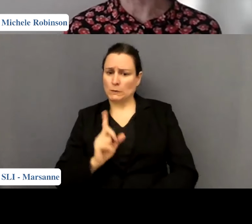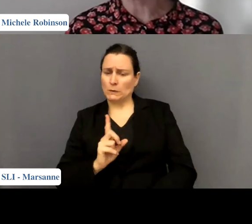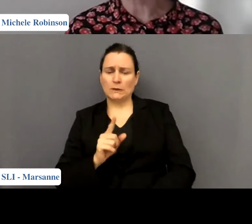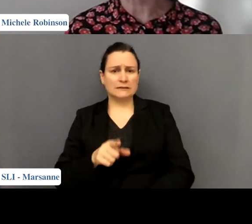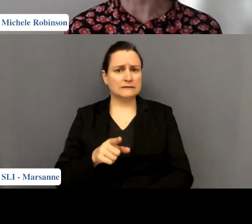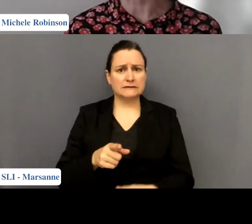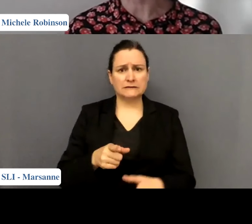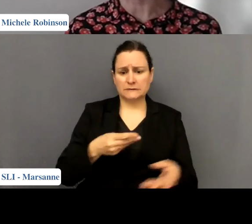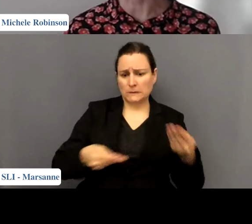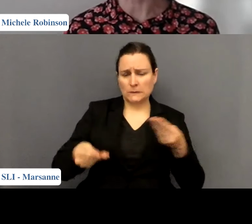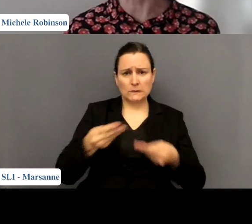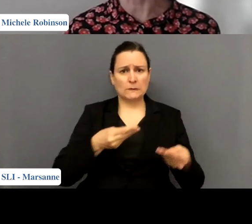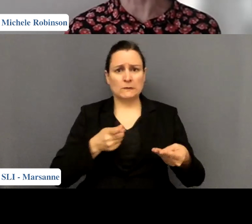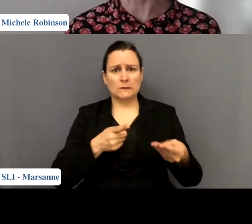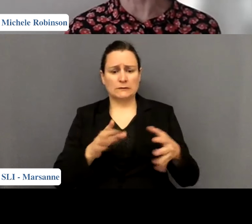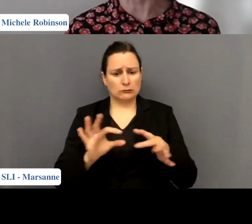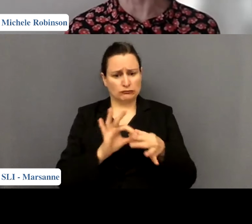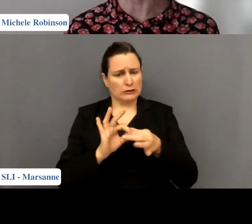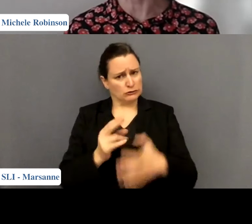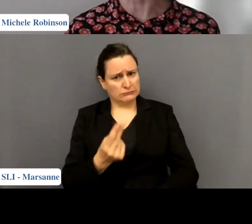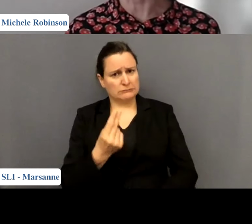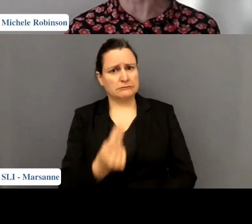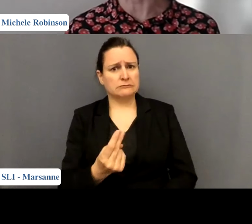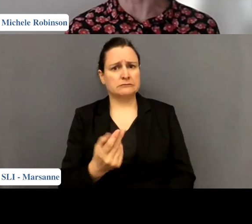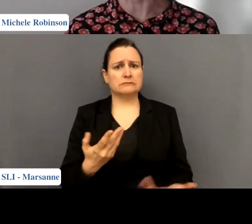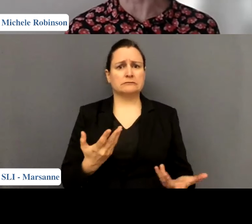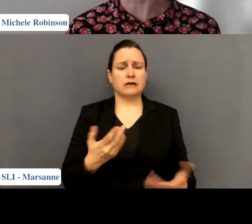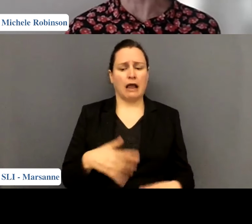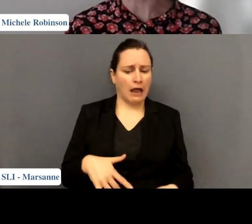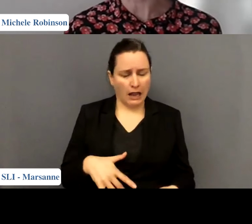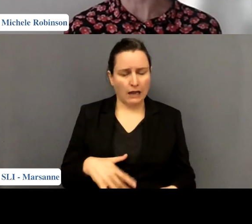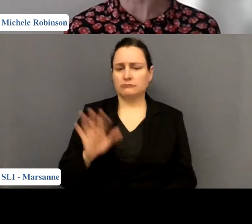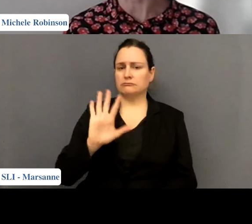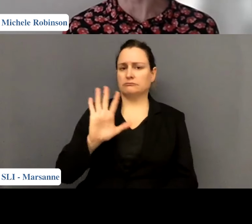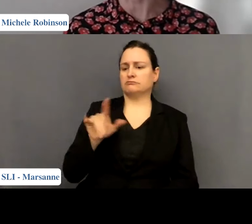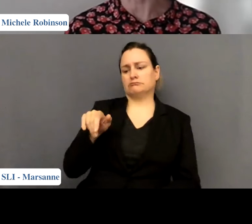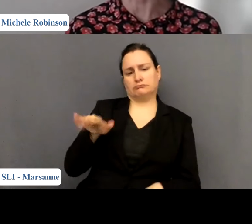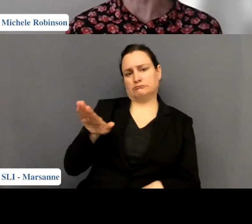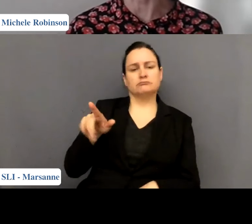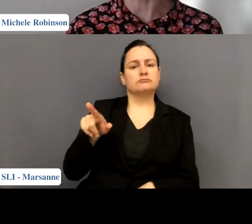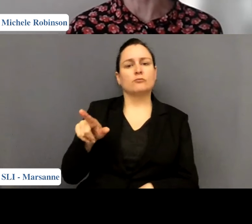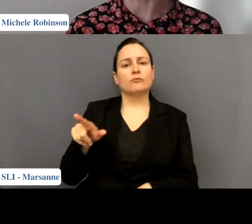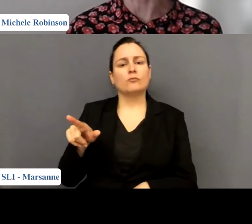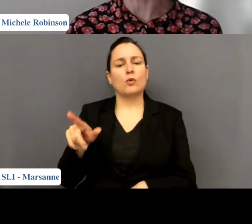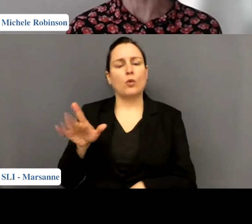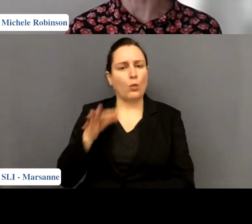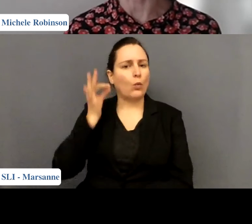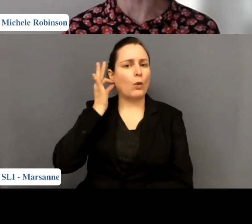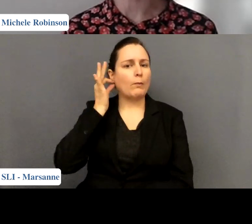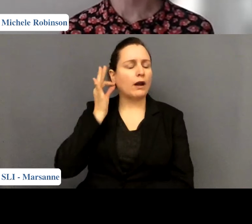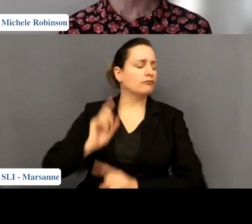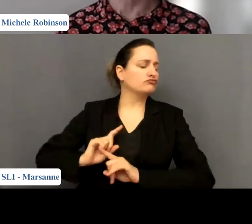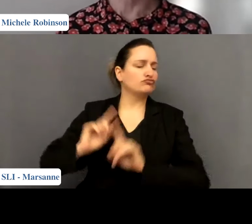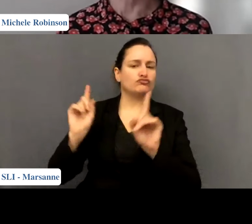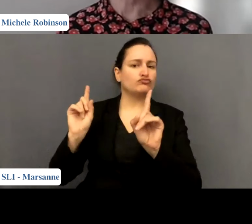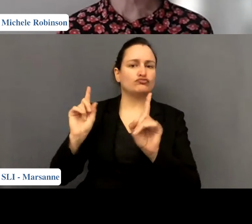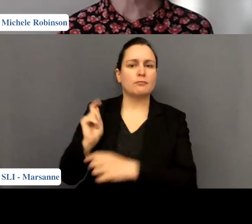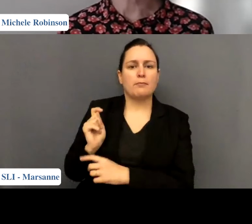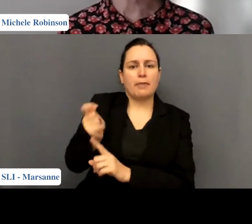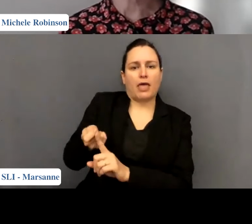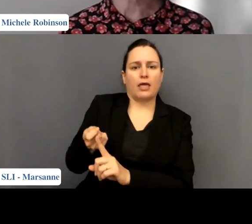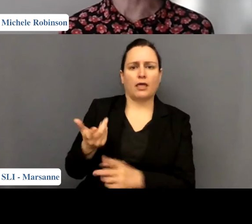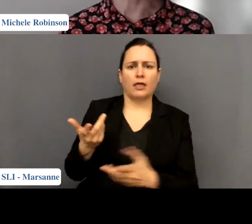substantiate a relationship in which case a woman was denied single parenting or single person payment.